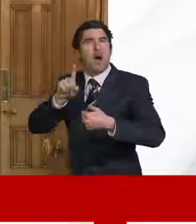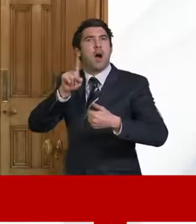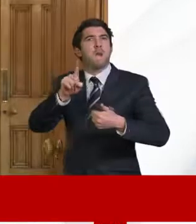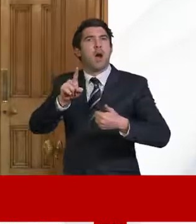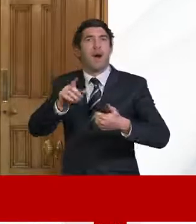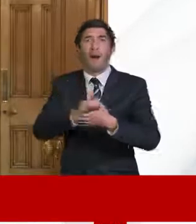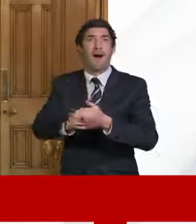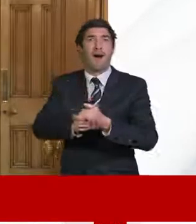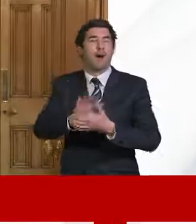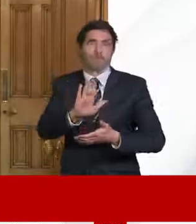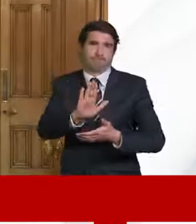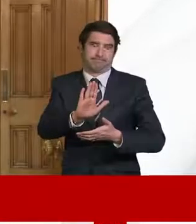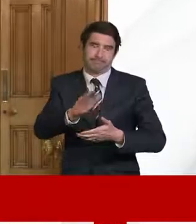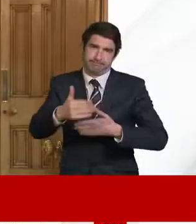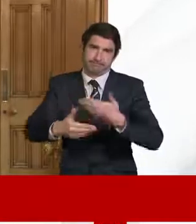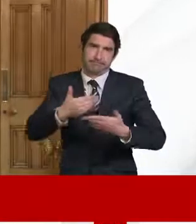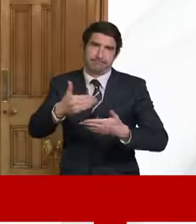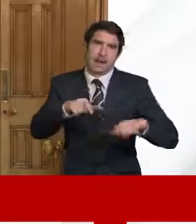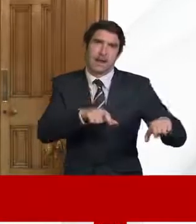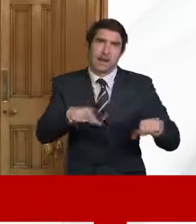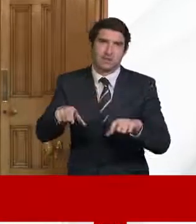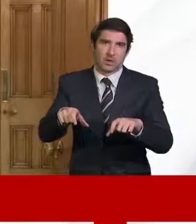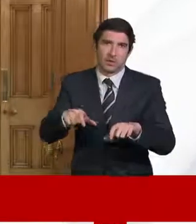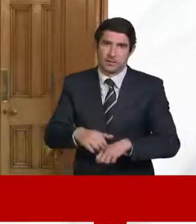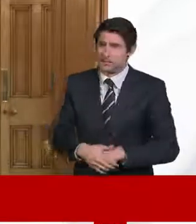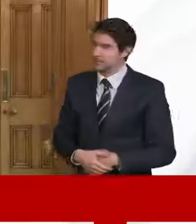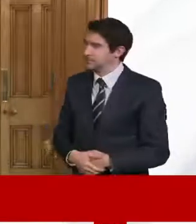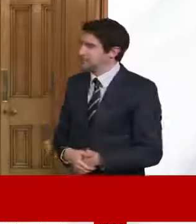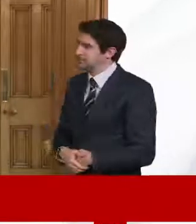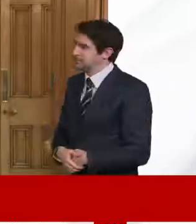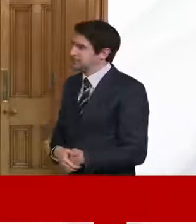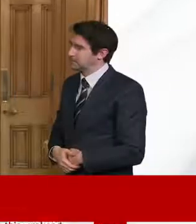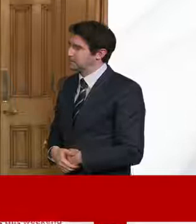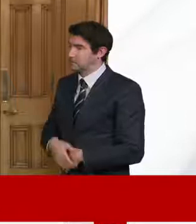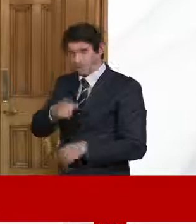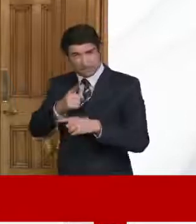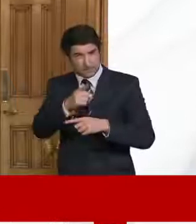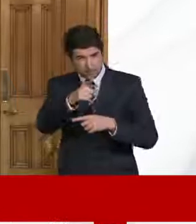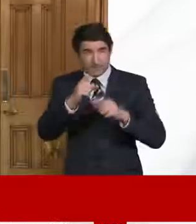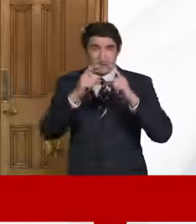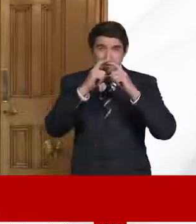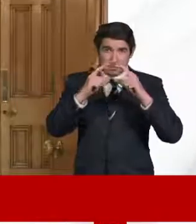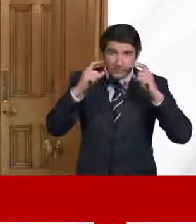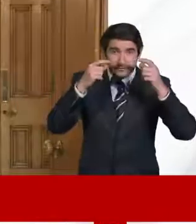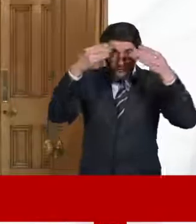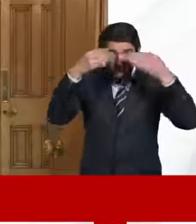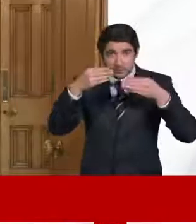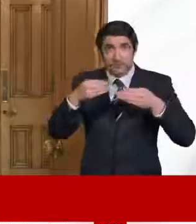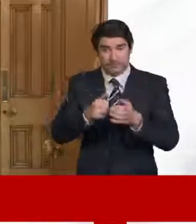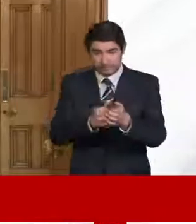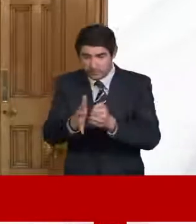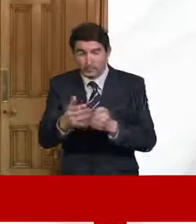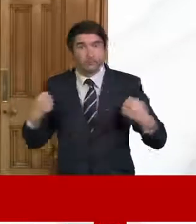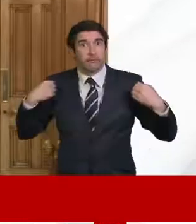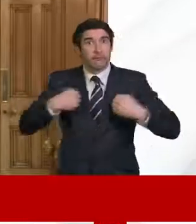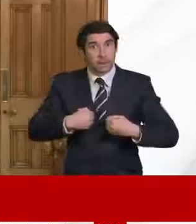about personal protective equipment, we know that just yesterday, hundreds of thousands of aprons, eye protectors, respiratory masks, surgical masks